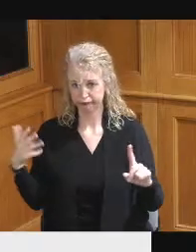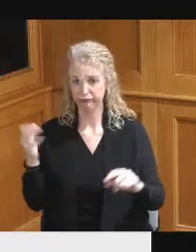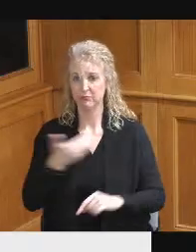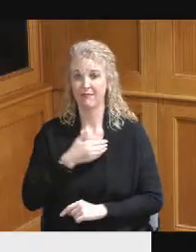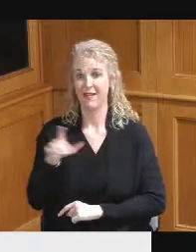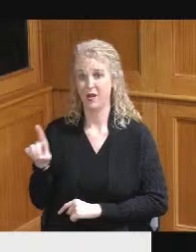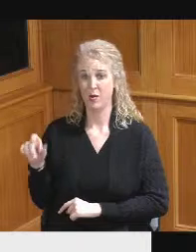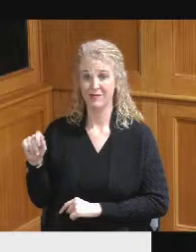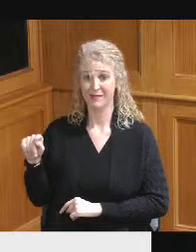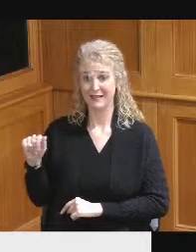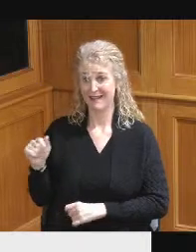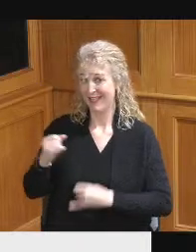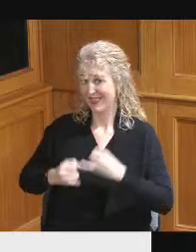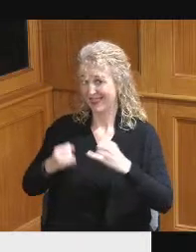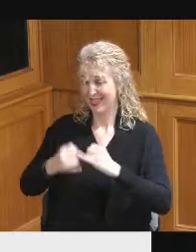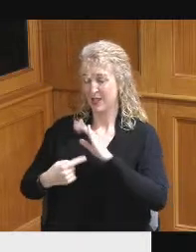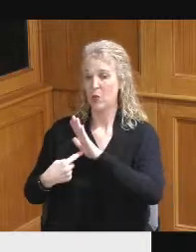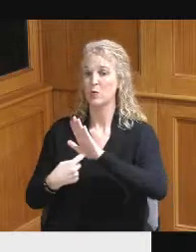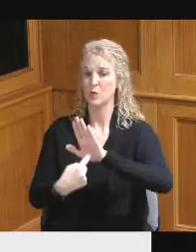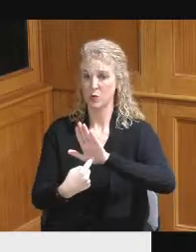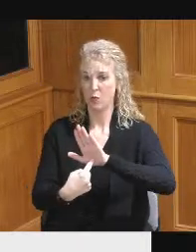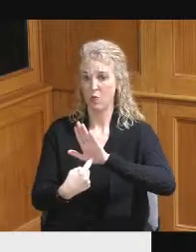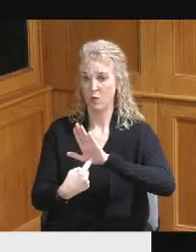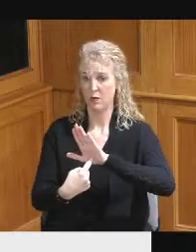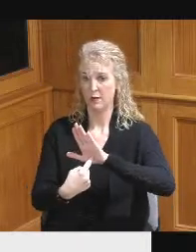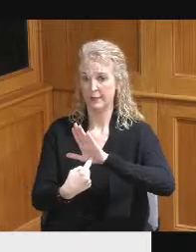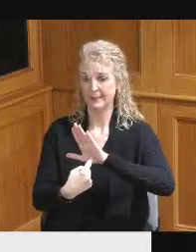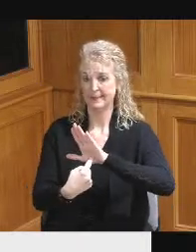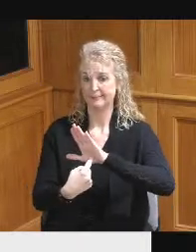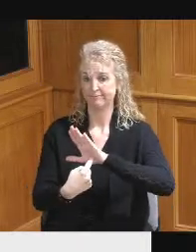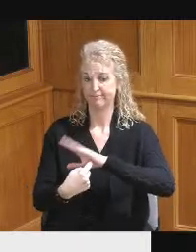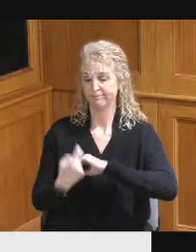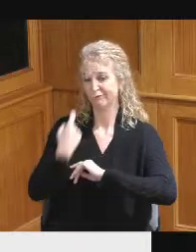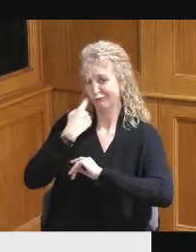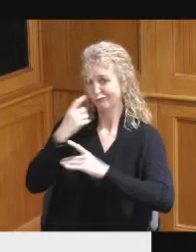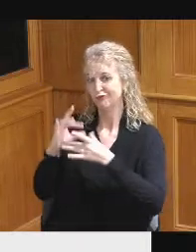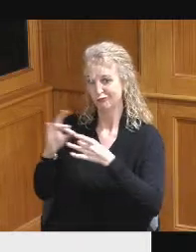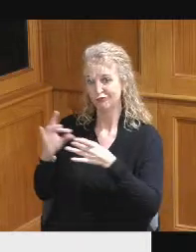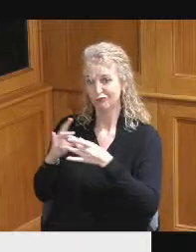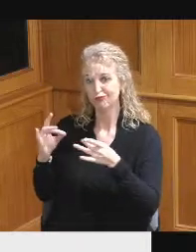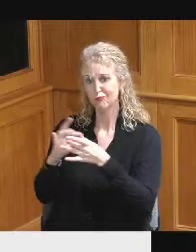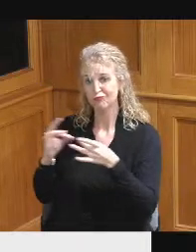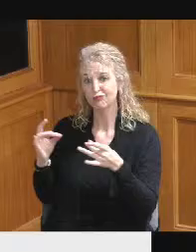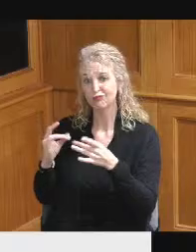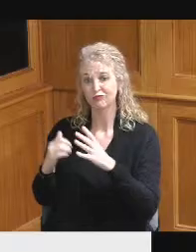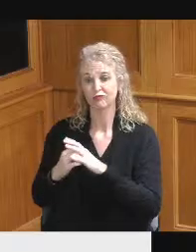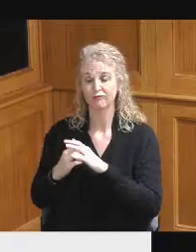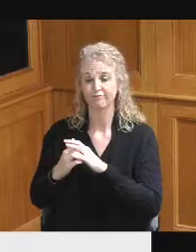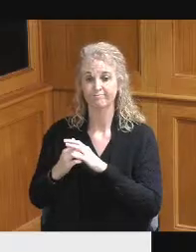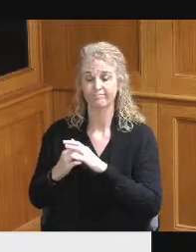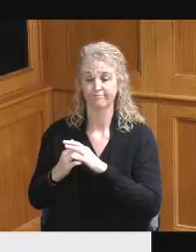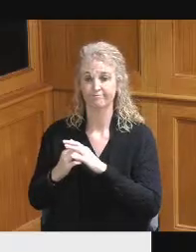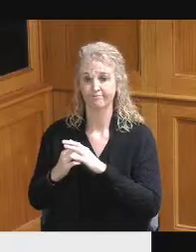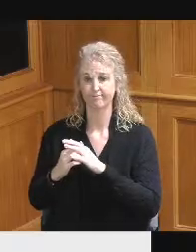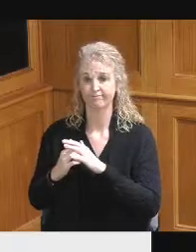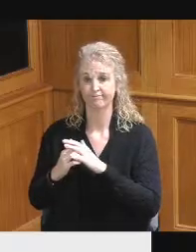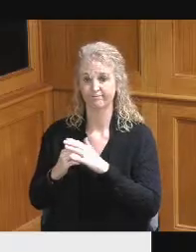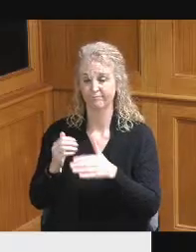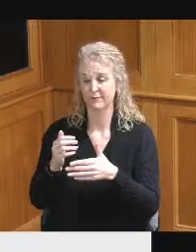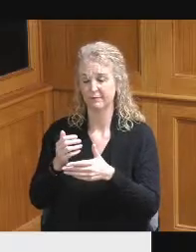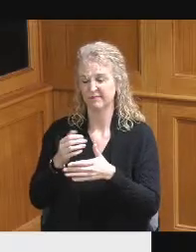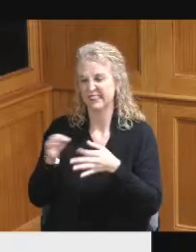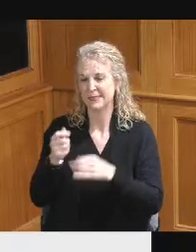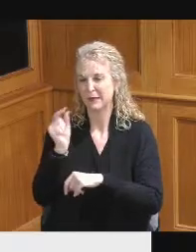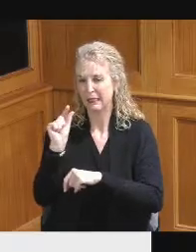and then finally demonstrate the product. And as Commissioner Driehaus just described, share a bit